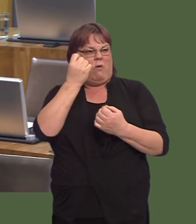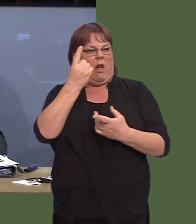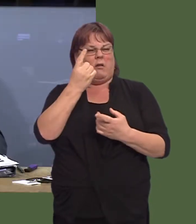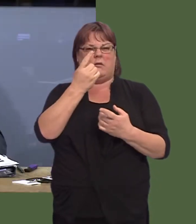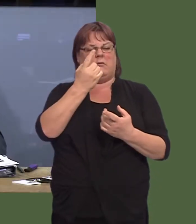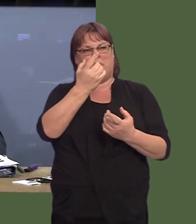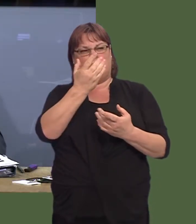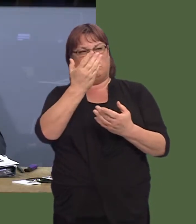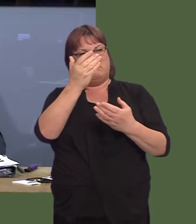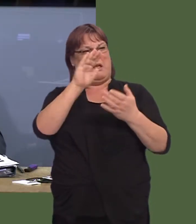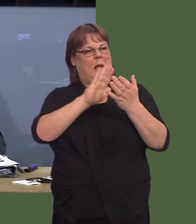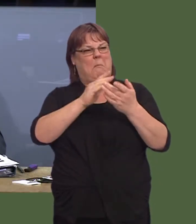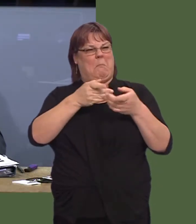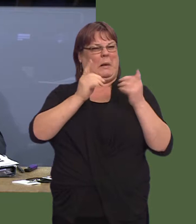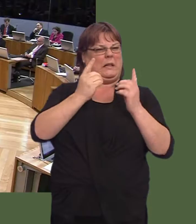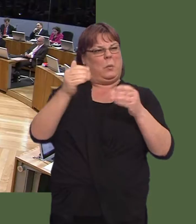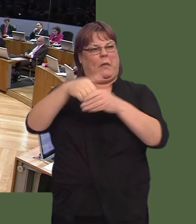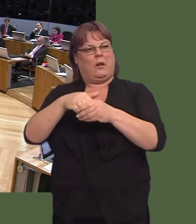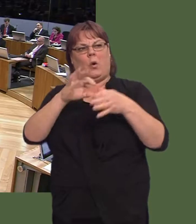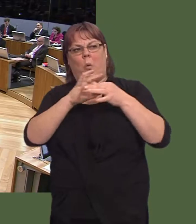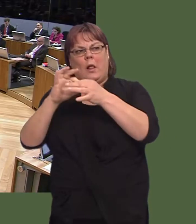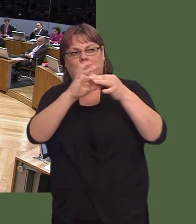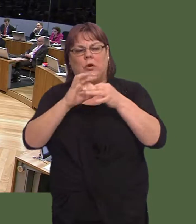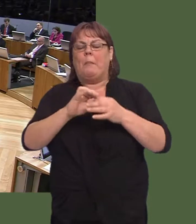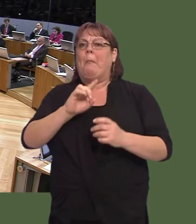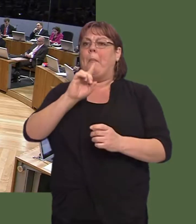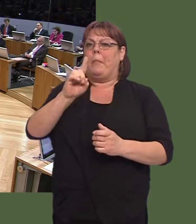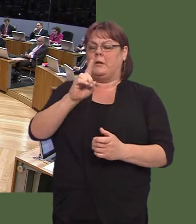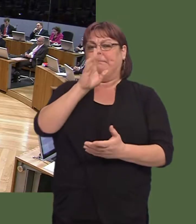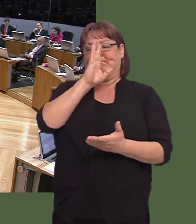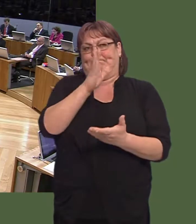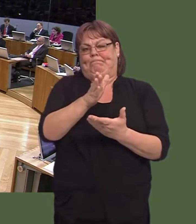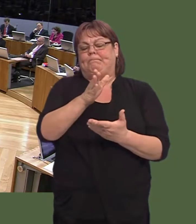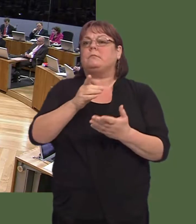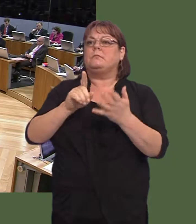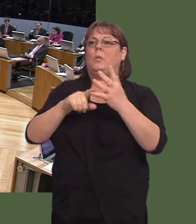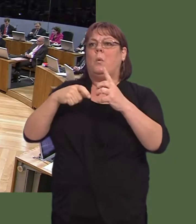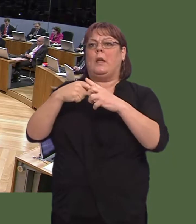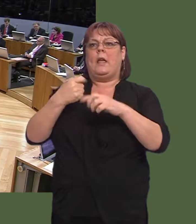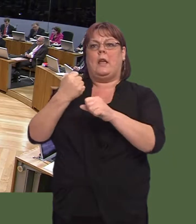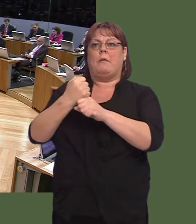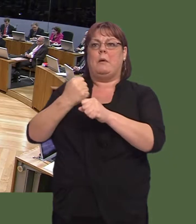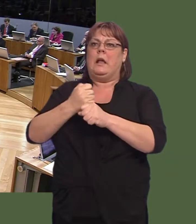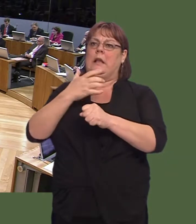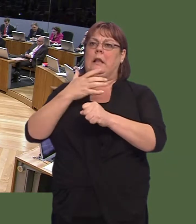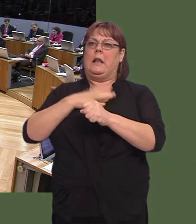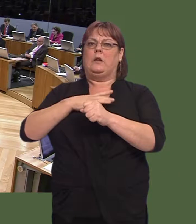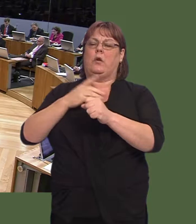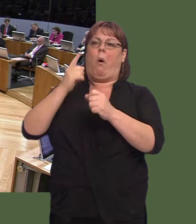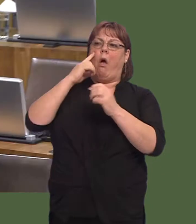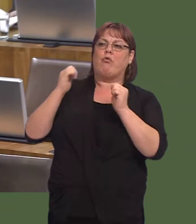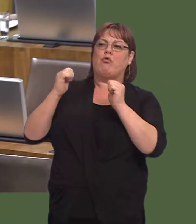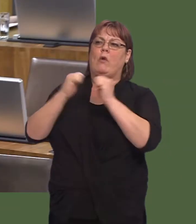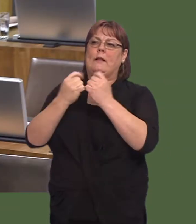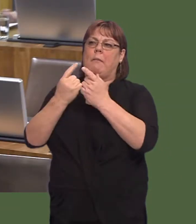coalition. But isn't the point this? That the UK government has a responsibility to secure a deal that is good for the whole of the UK. It